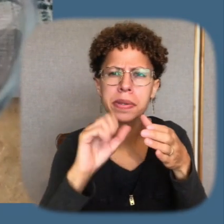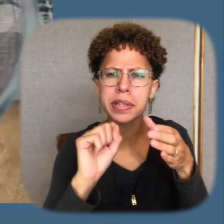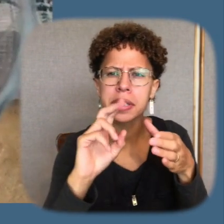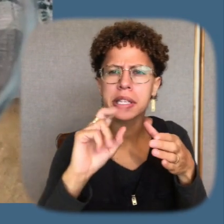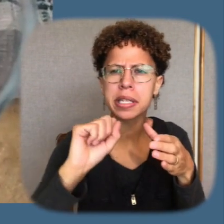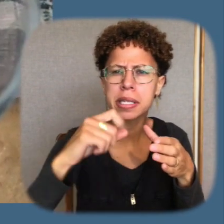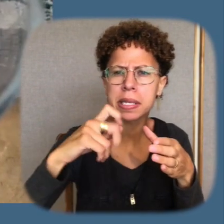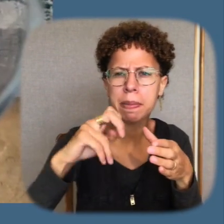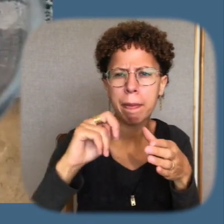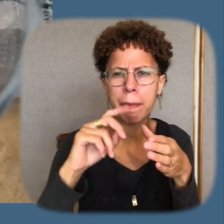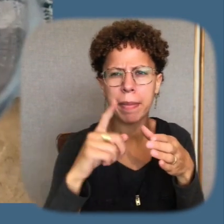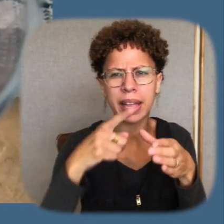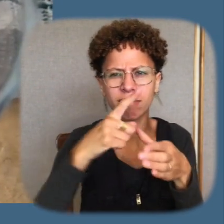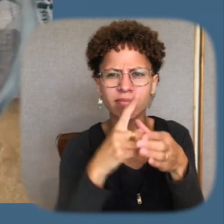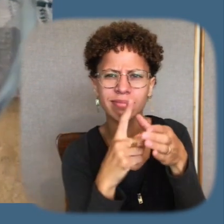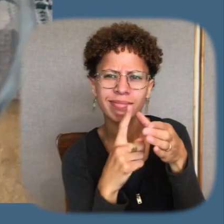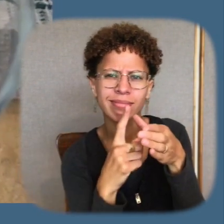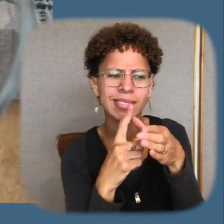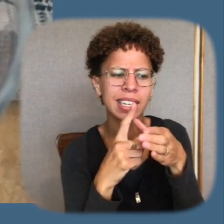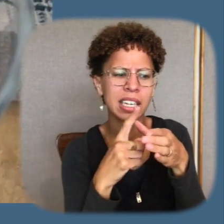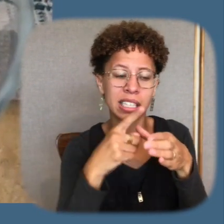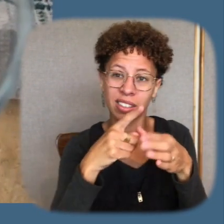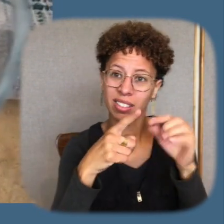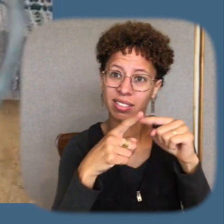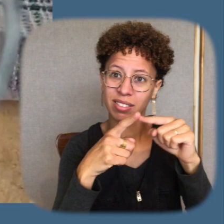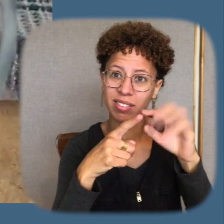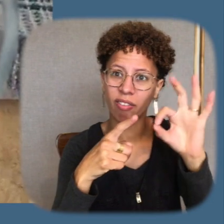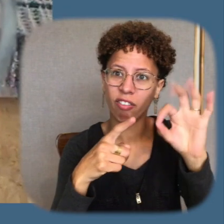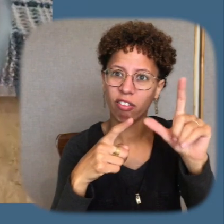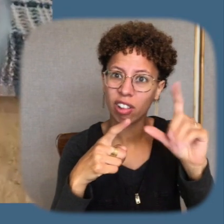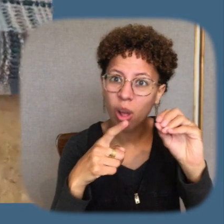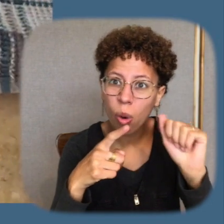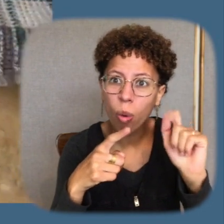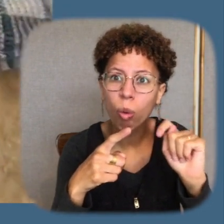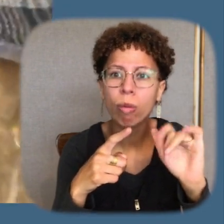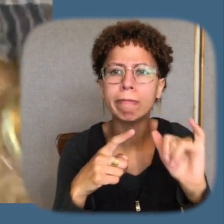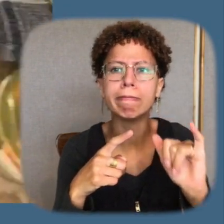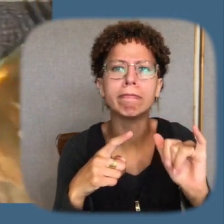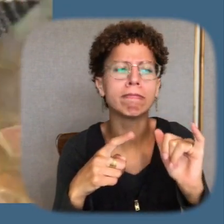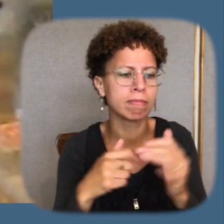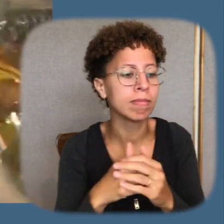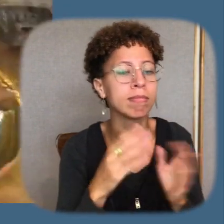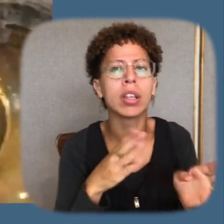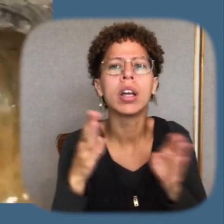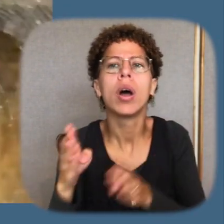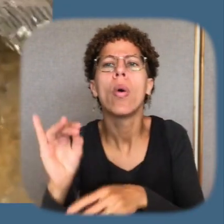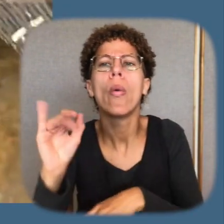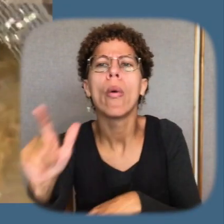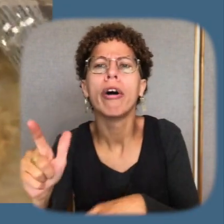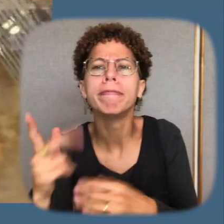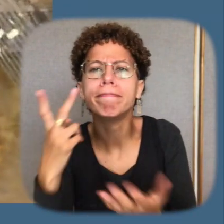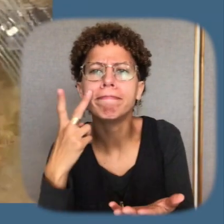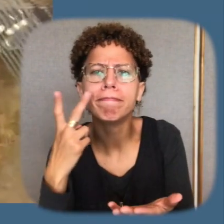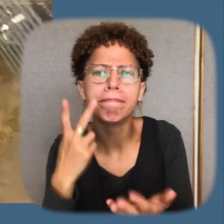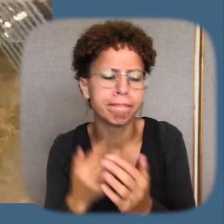kind of. On one end, it's kind of suspending, but most of it is floating, it looks like. Okay, what about in the oil?